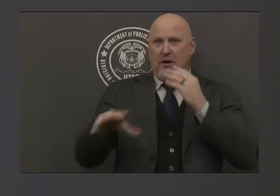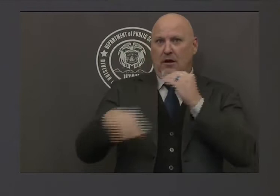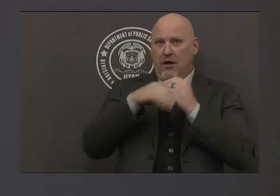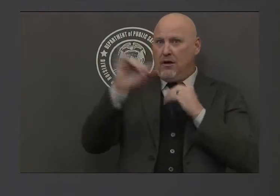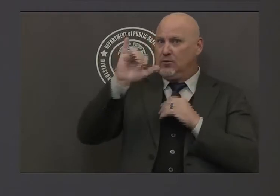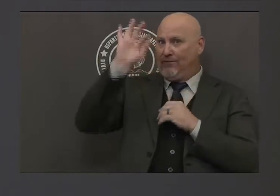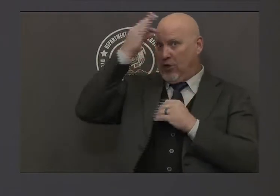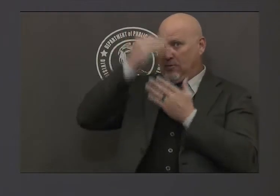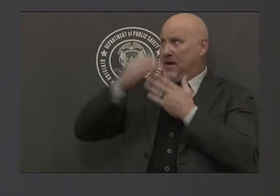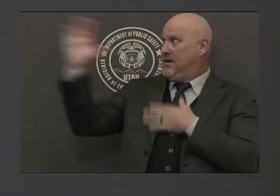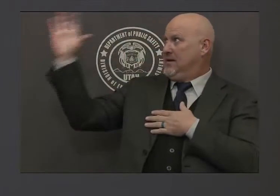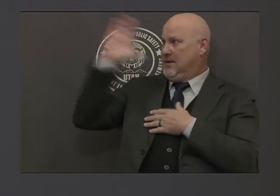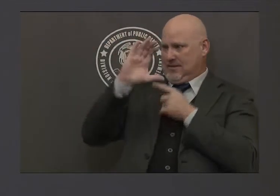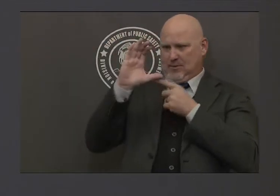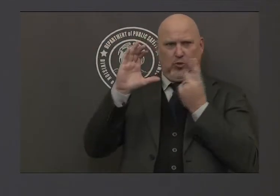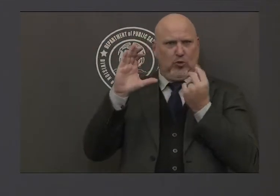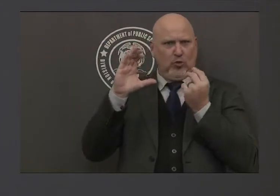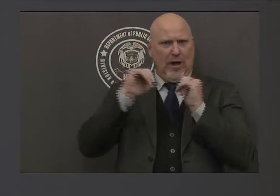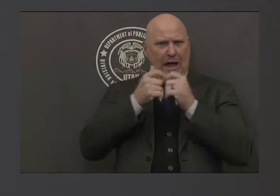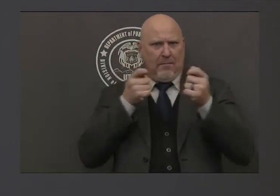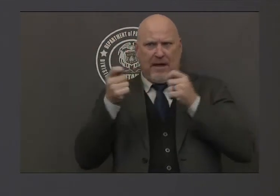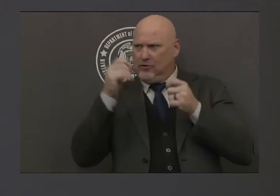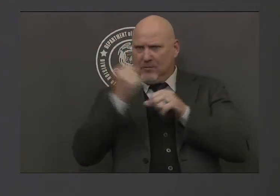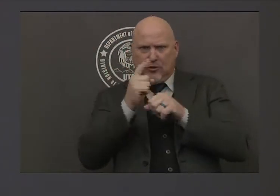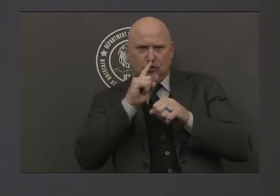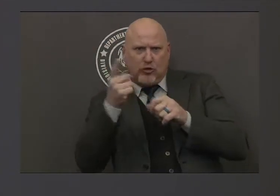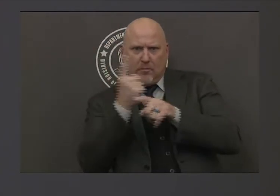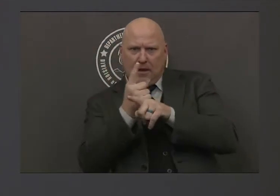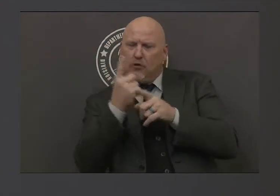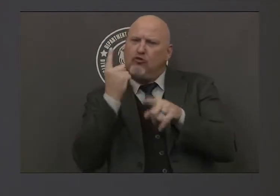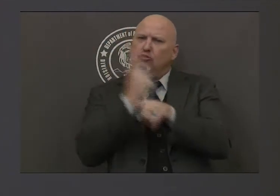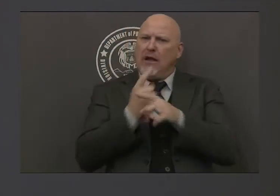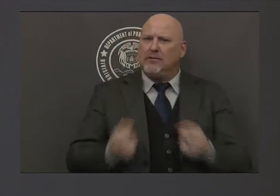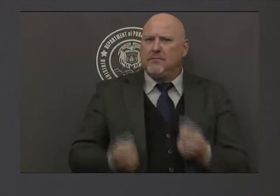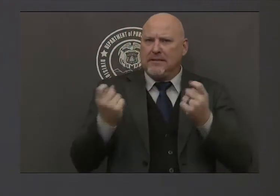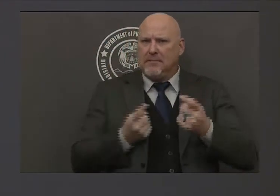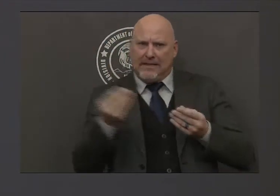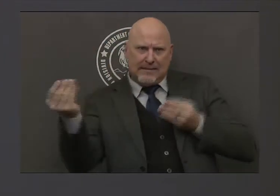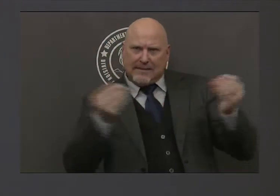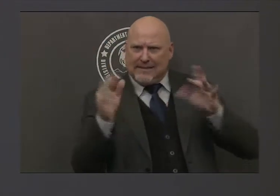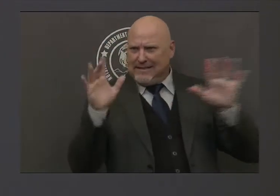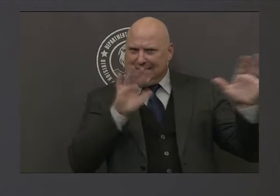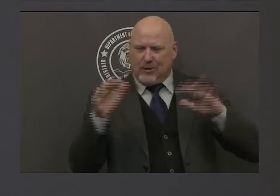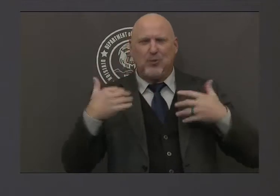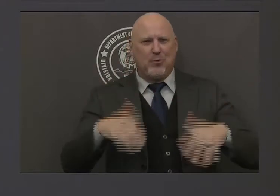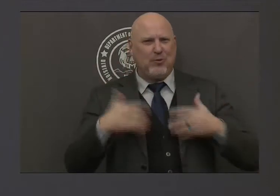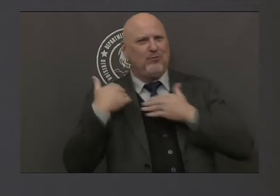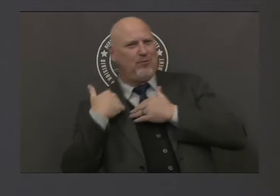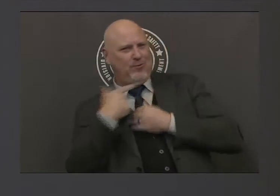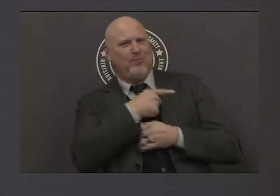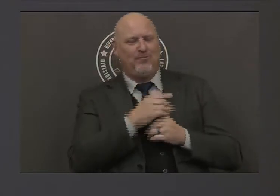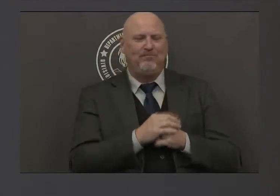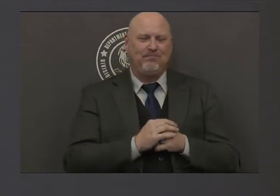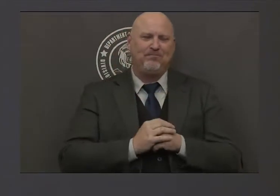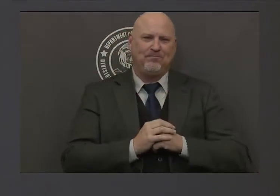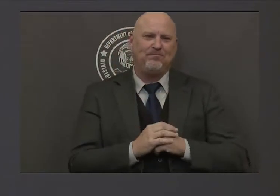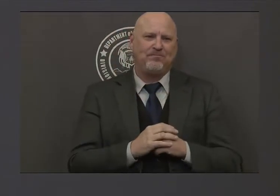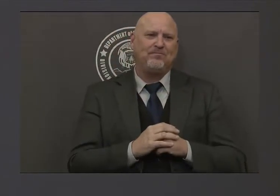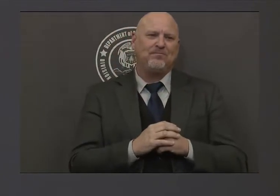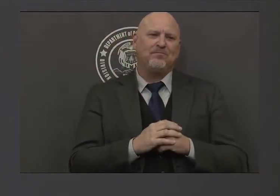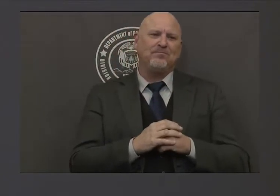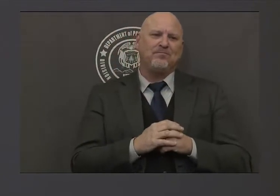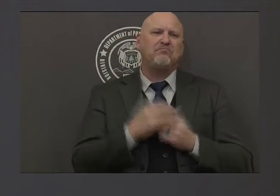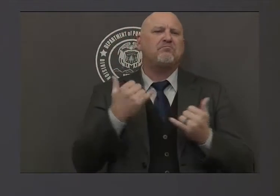work, and particularly this unique time with this pandemic. With that, let me just conclude and say a few things, and we'll see